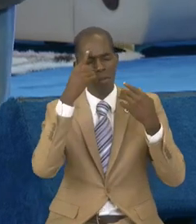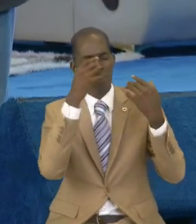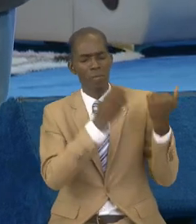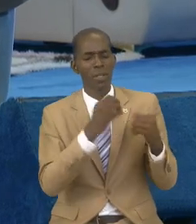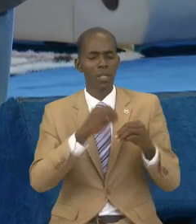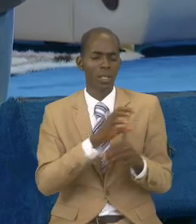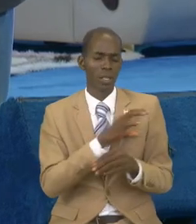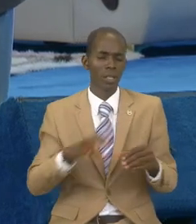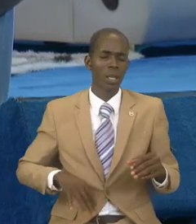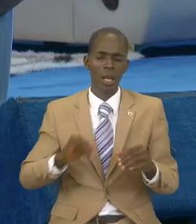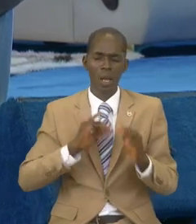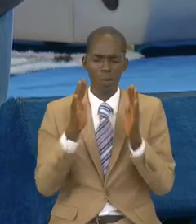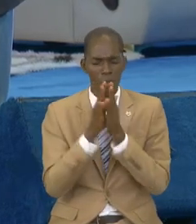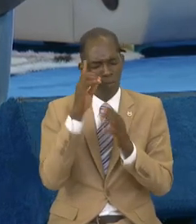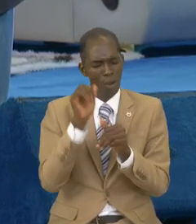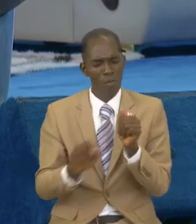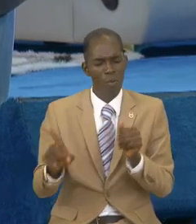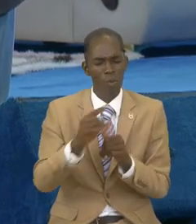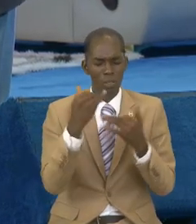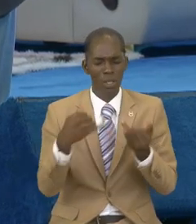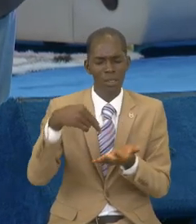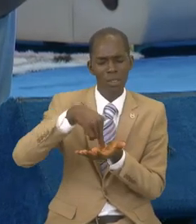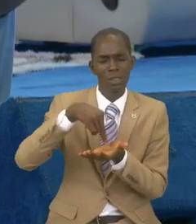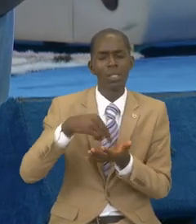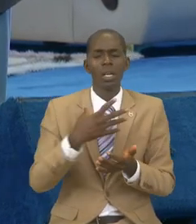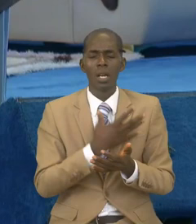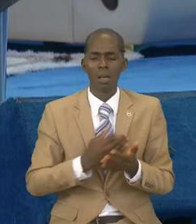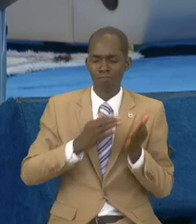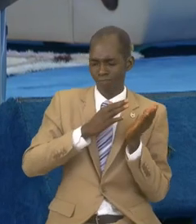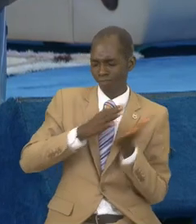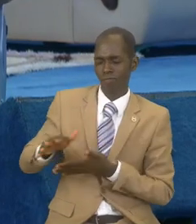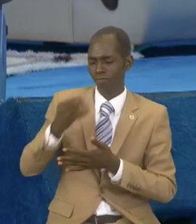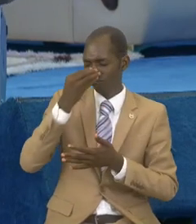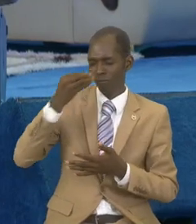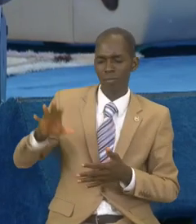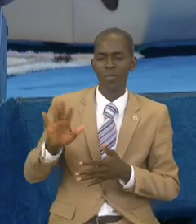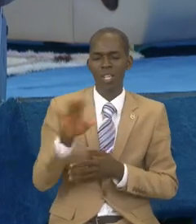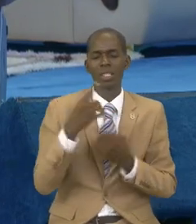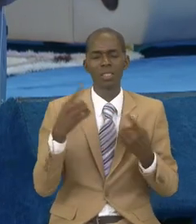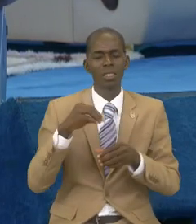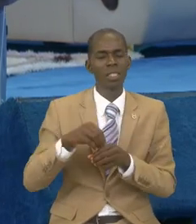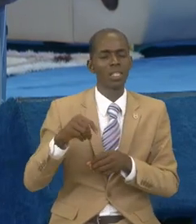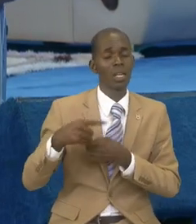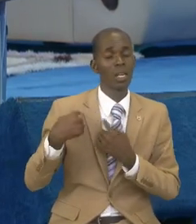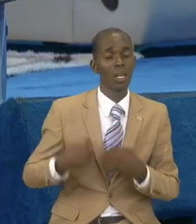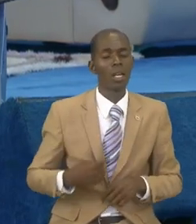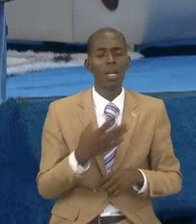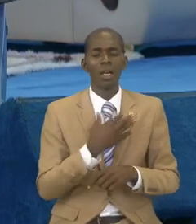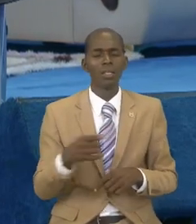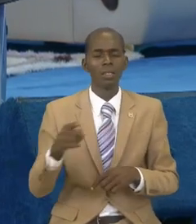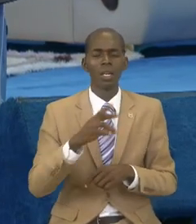for everyone now standing up, and they're forsaking their sin in their heart, and they're linking